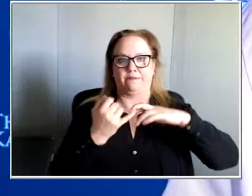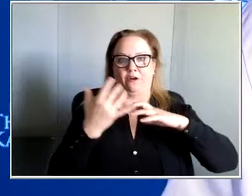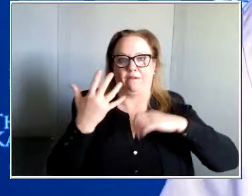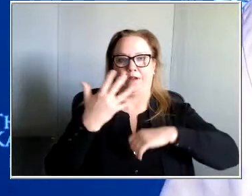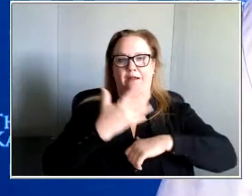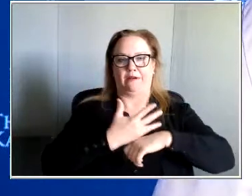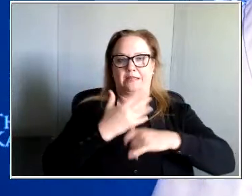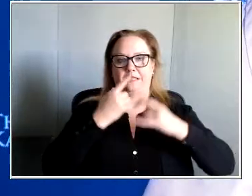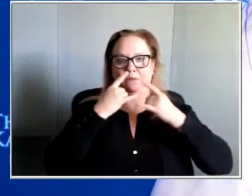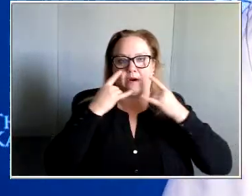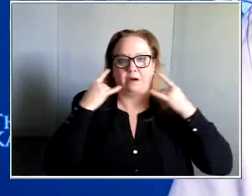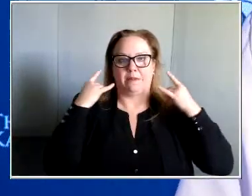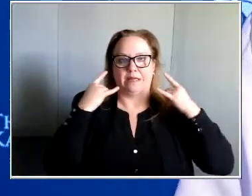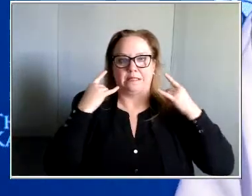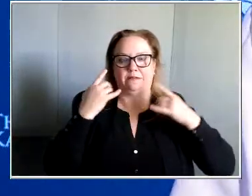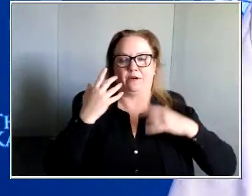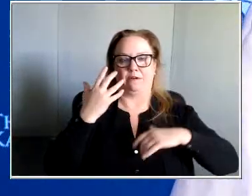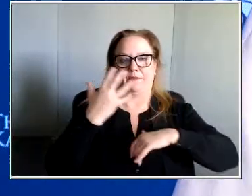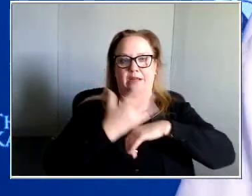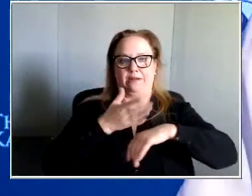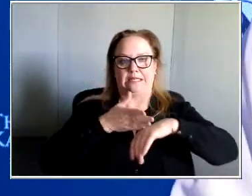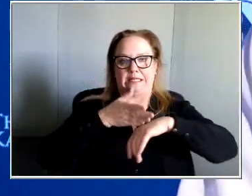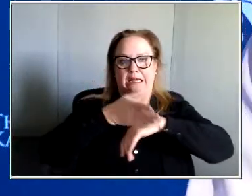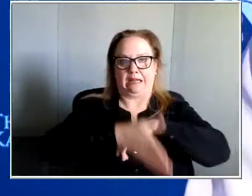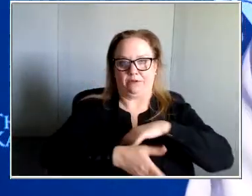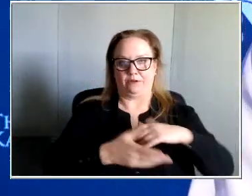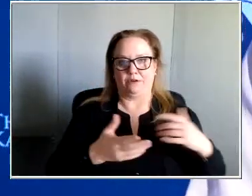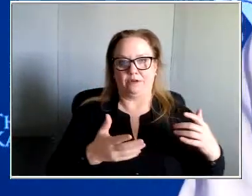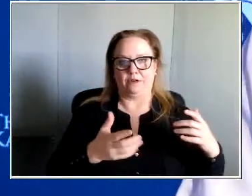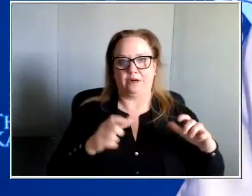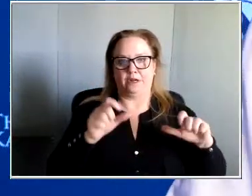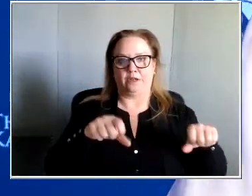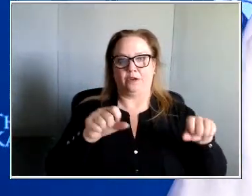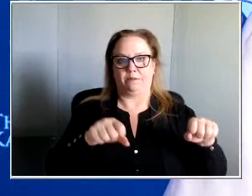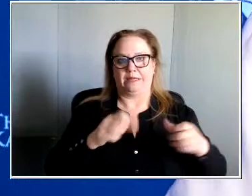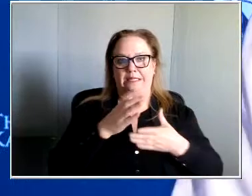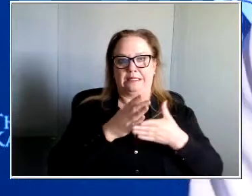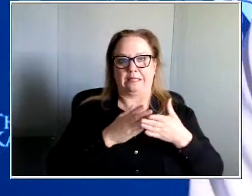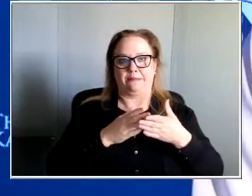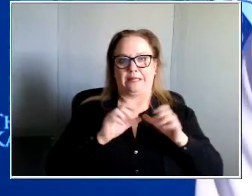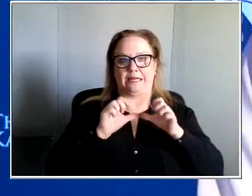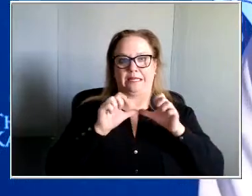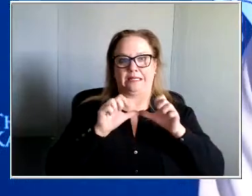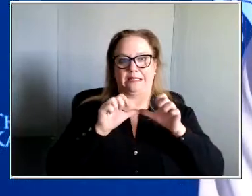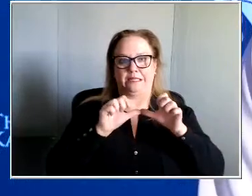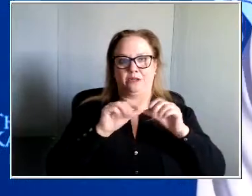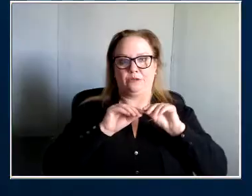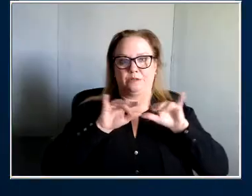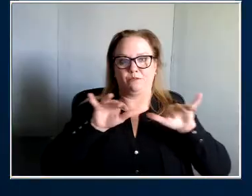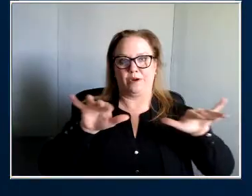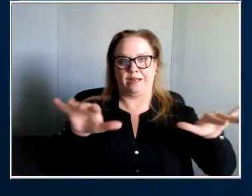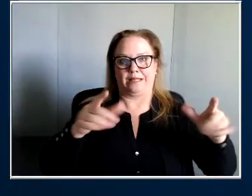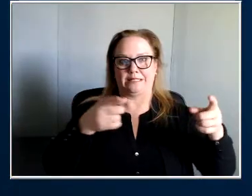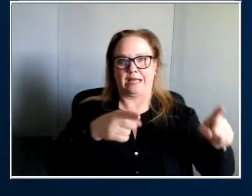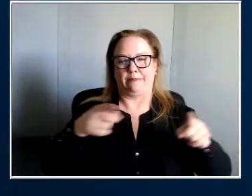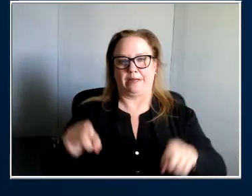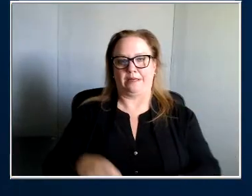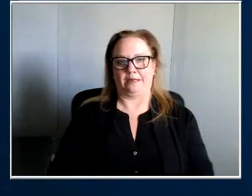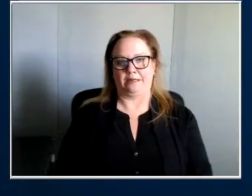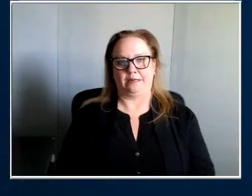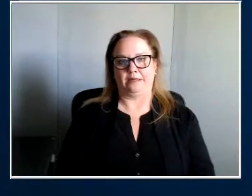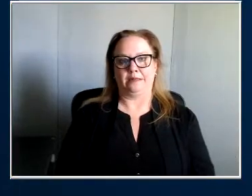wearing a mask for those 5 days after that. So there could be just some of that continued indolent spread going on as well. Yeah, it's a big darn deal.